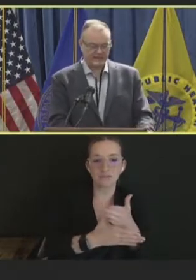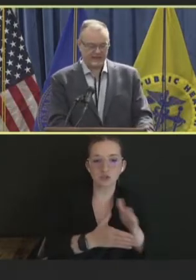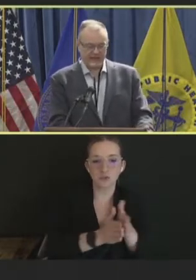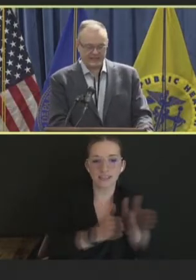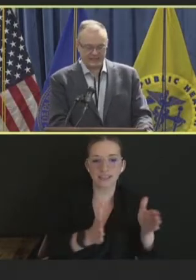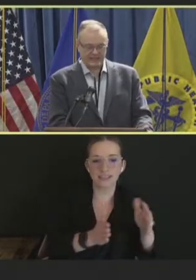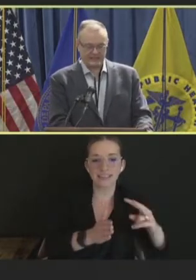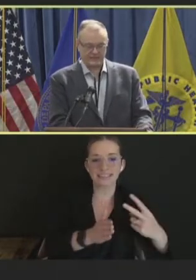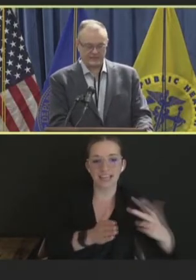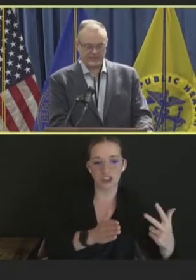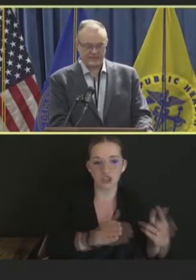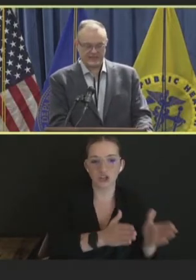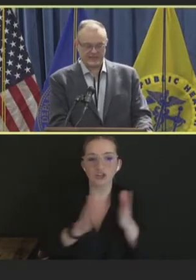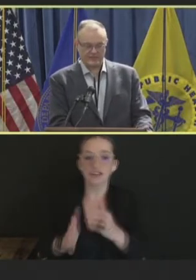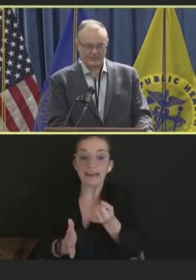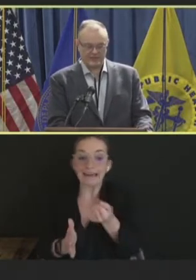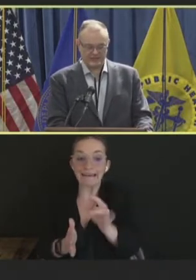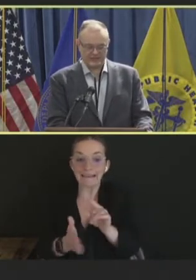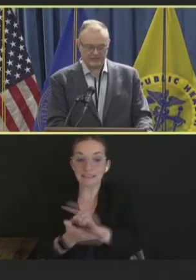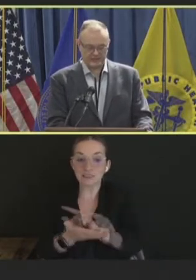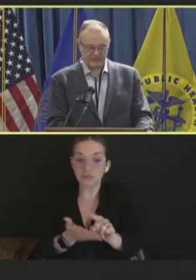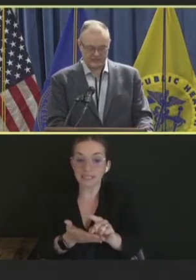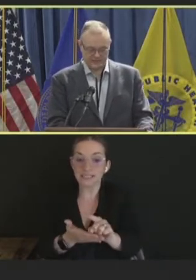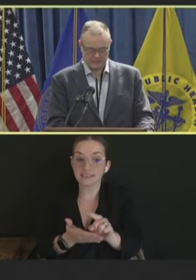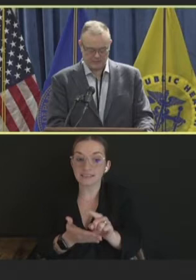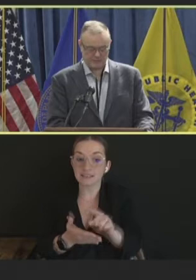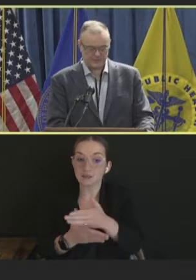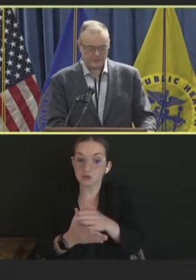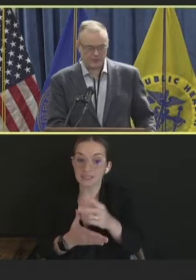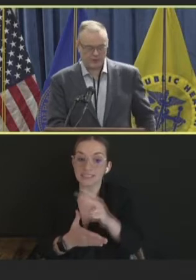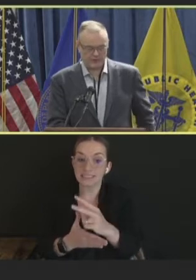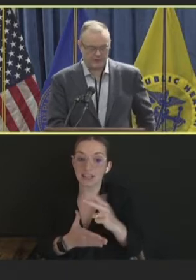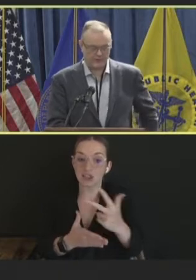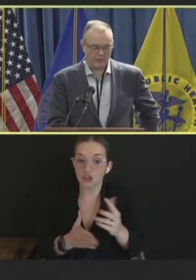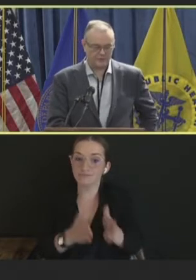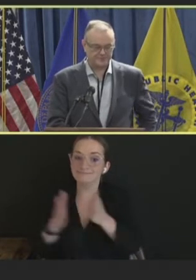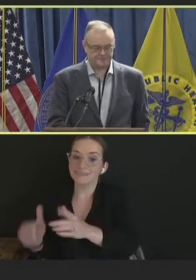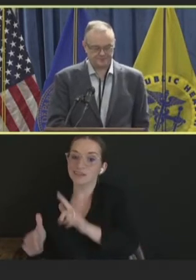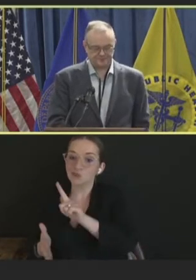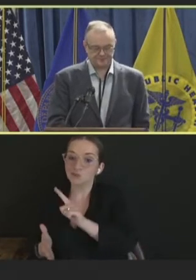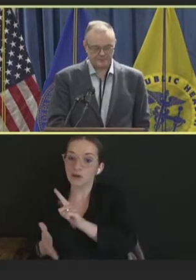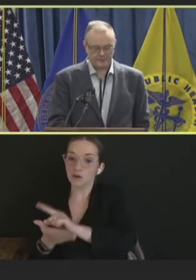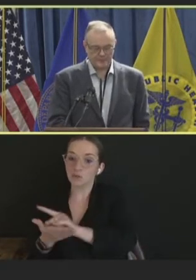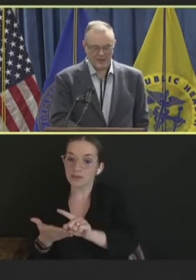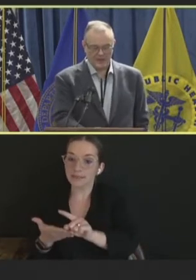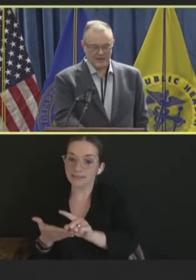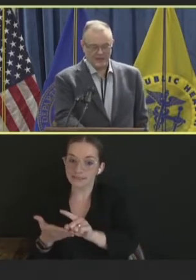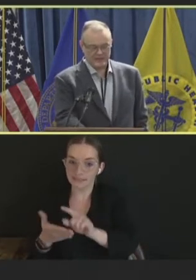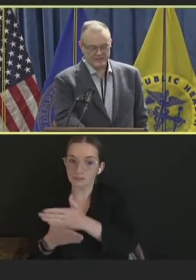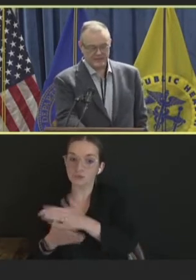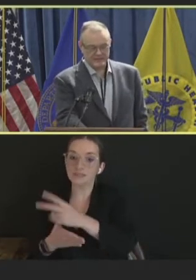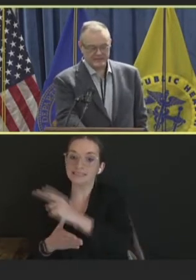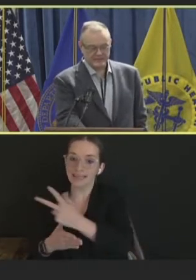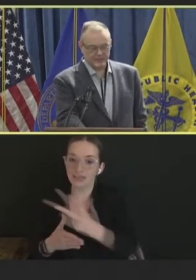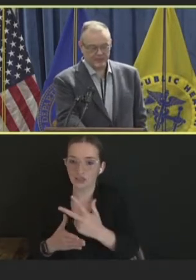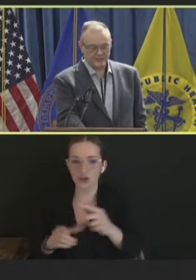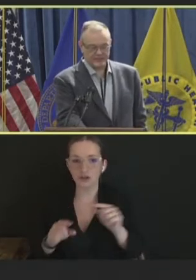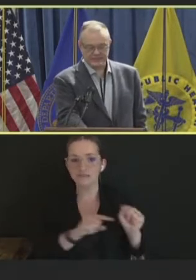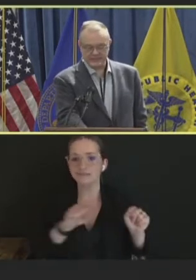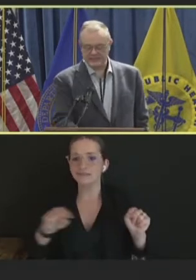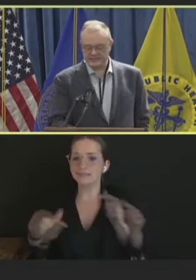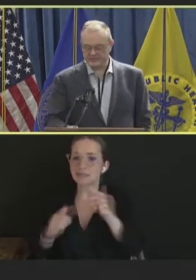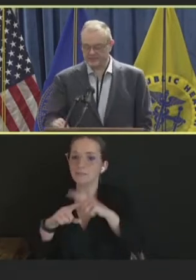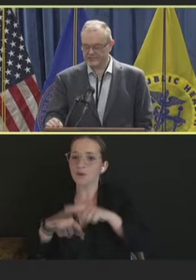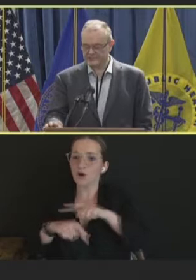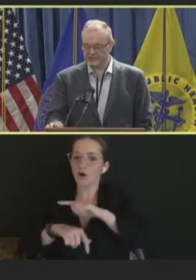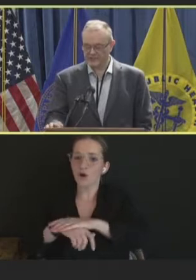reflected the different time frame that these groups were enrolled. So this is the immunogenicity.